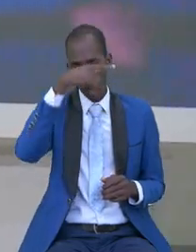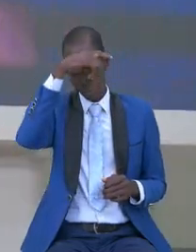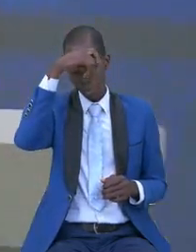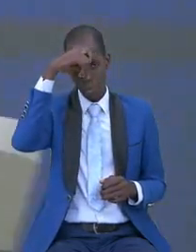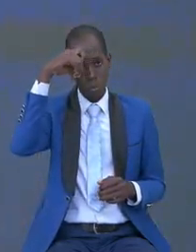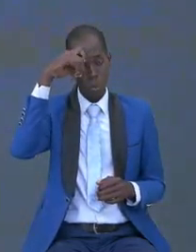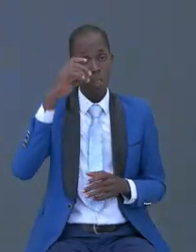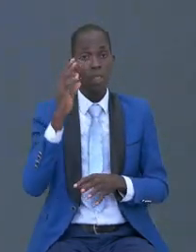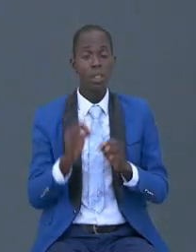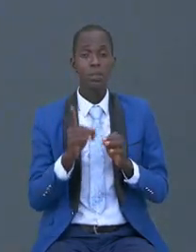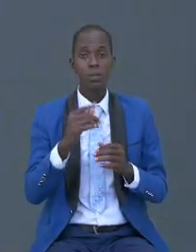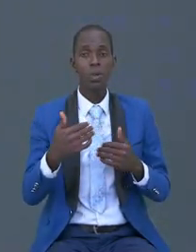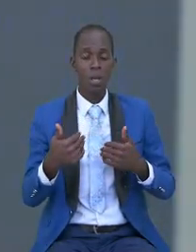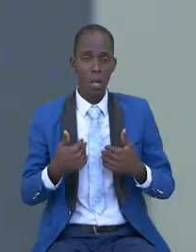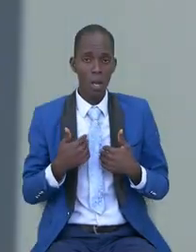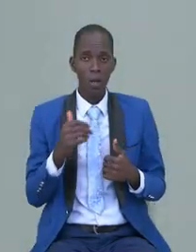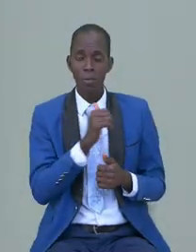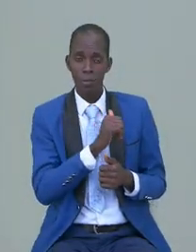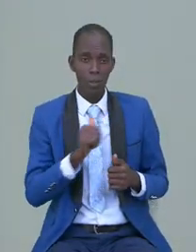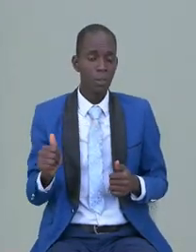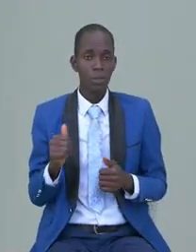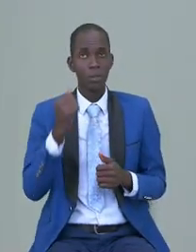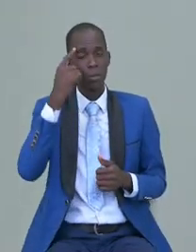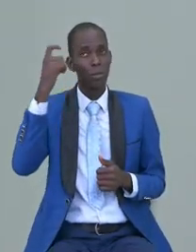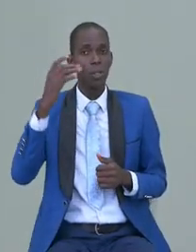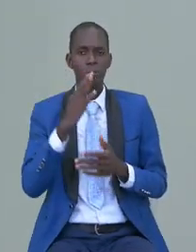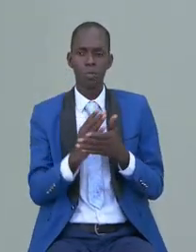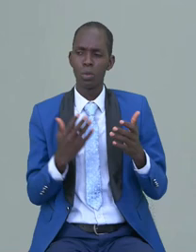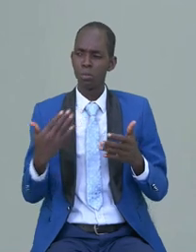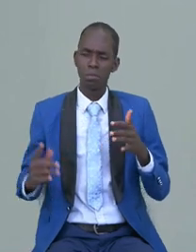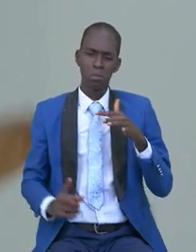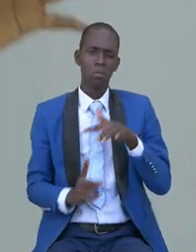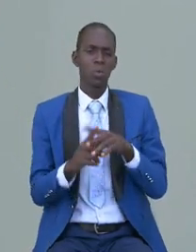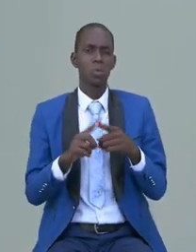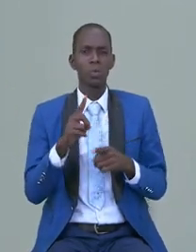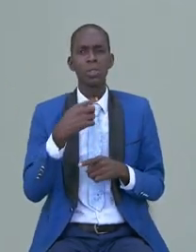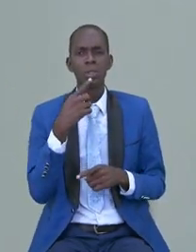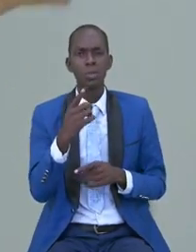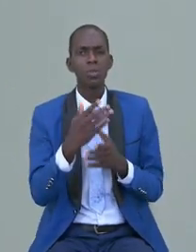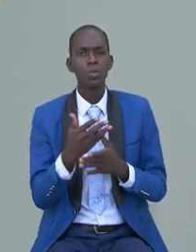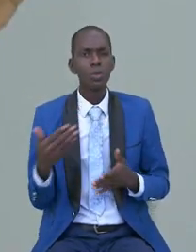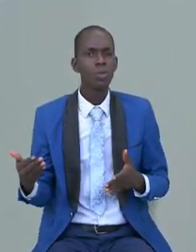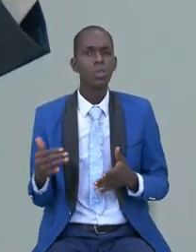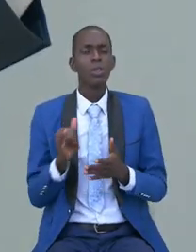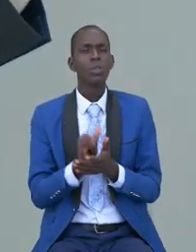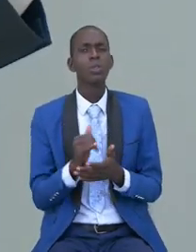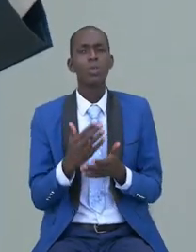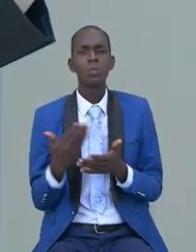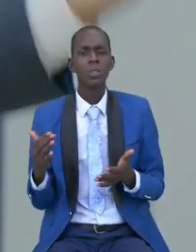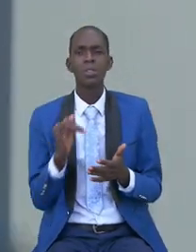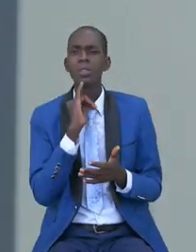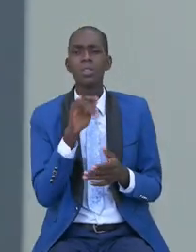a dream and a personality came to you and said something, something that is